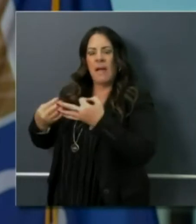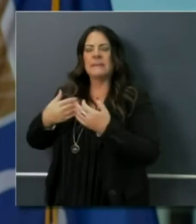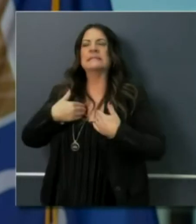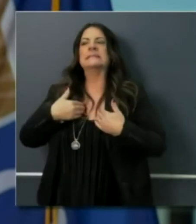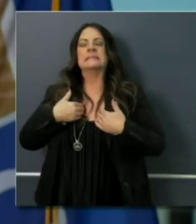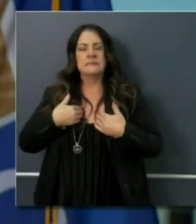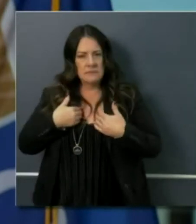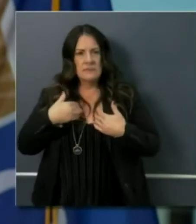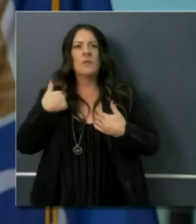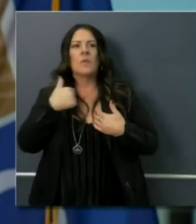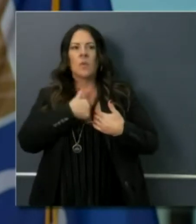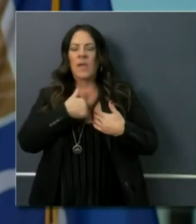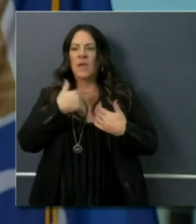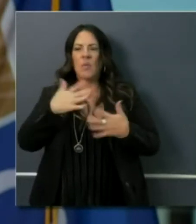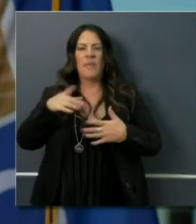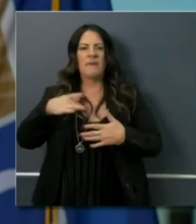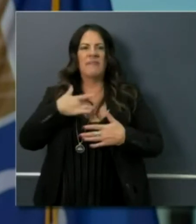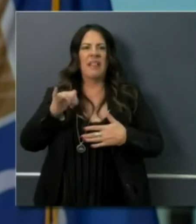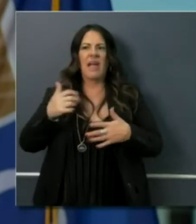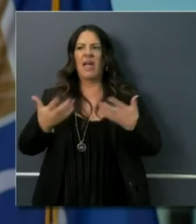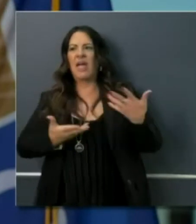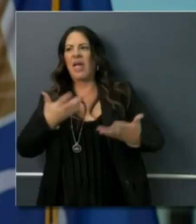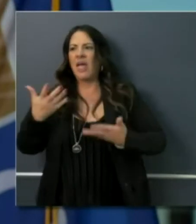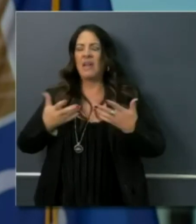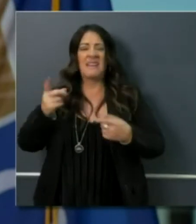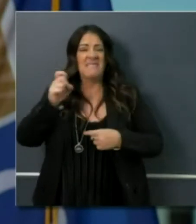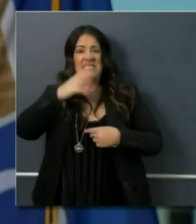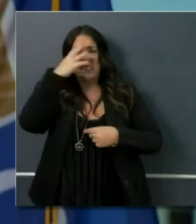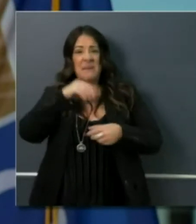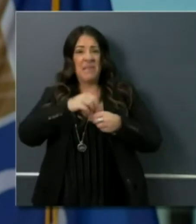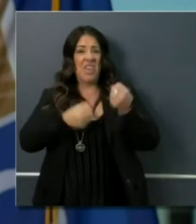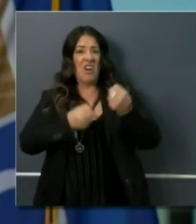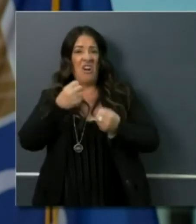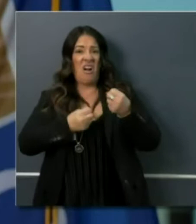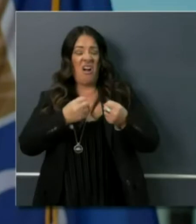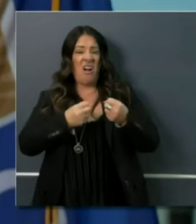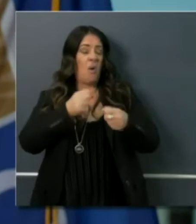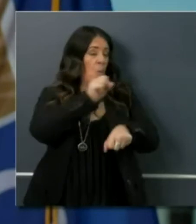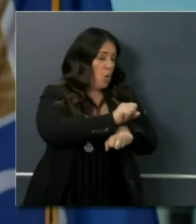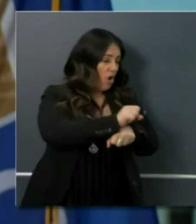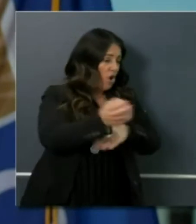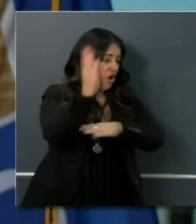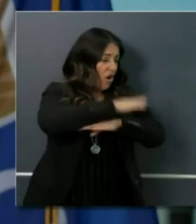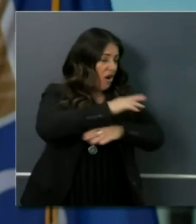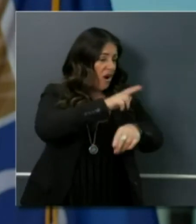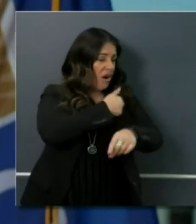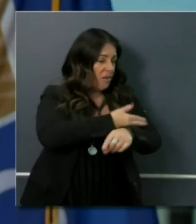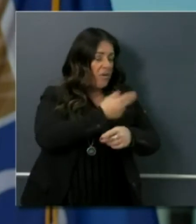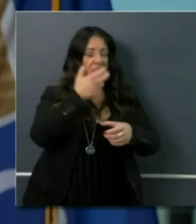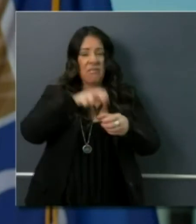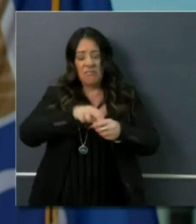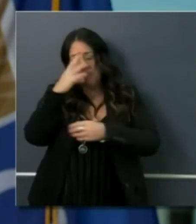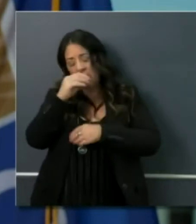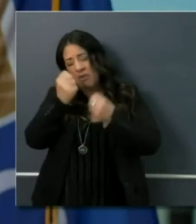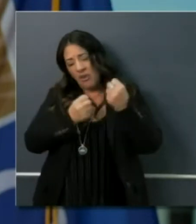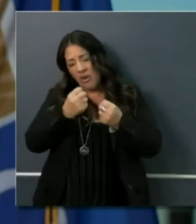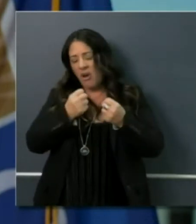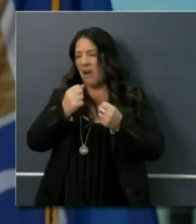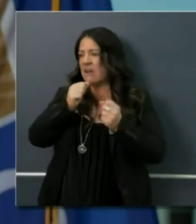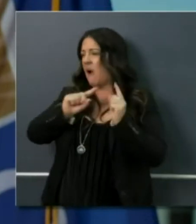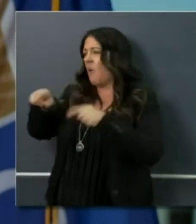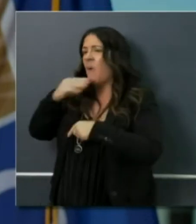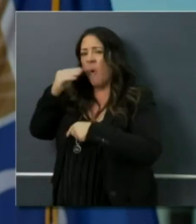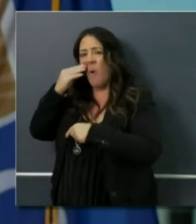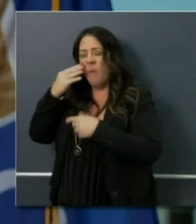like they have no other place to go but in their car where they're spending the nights. And so this is part of that Facebook money, the $25